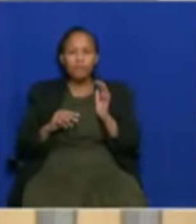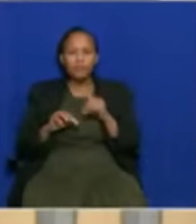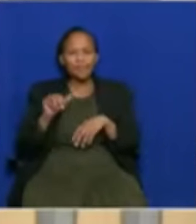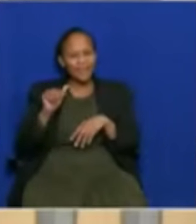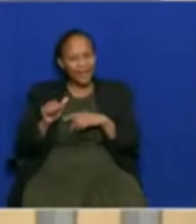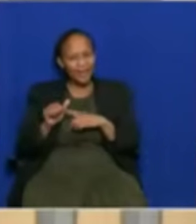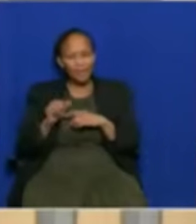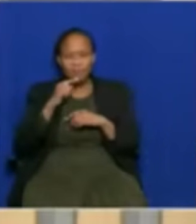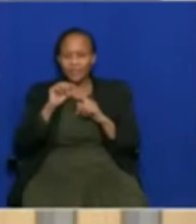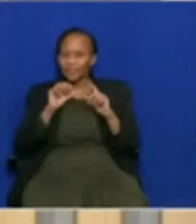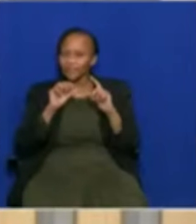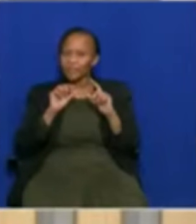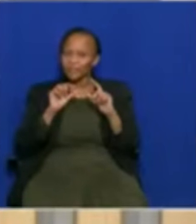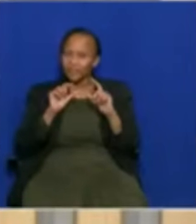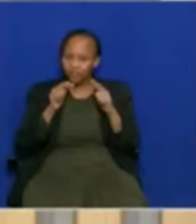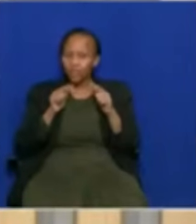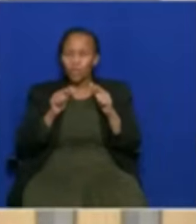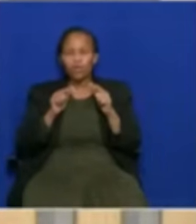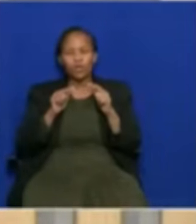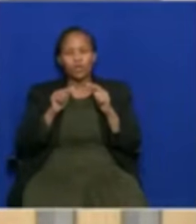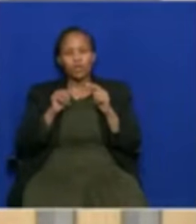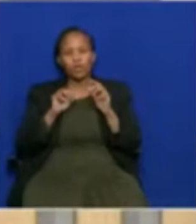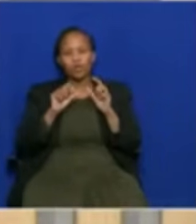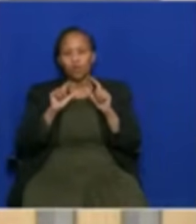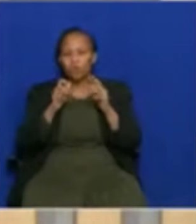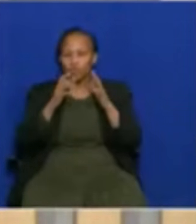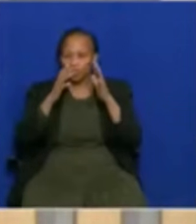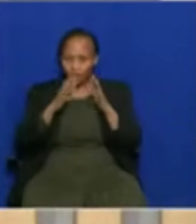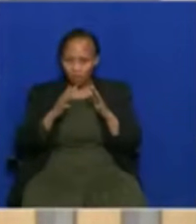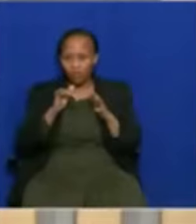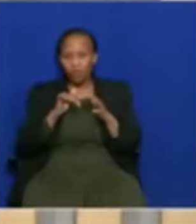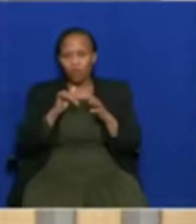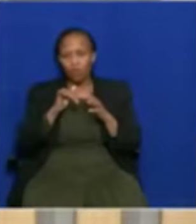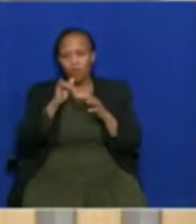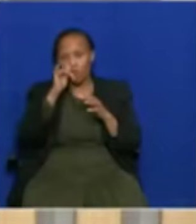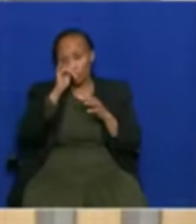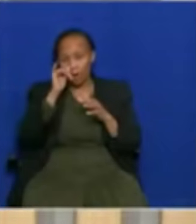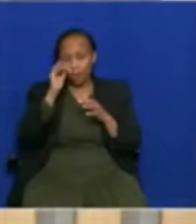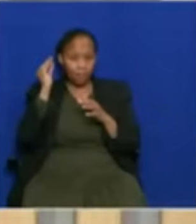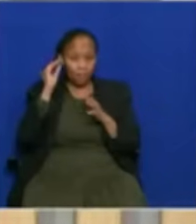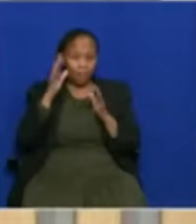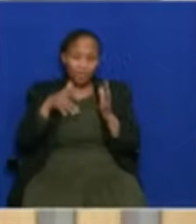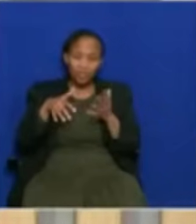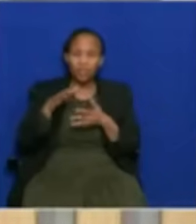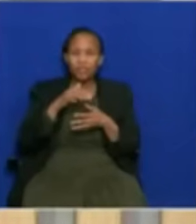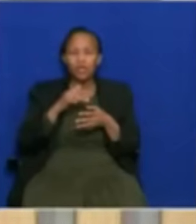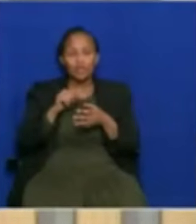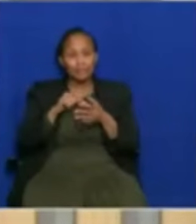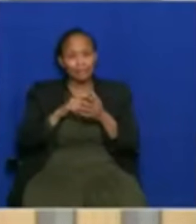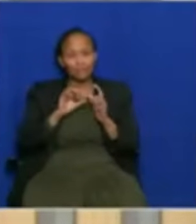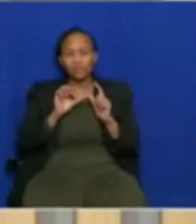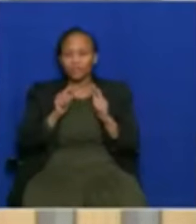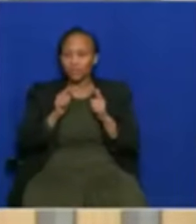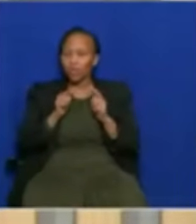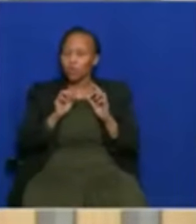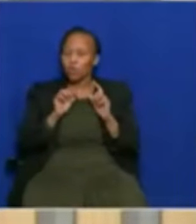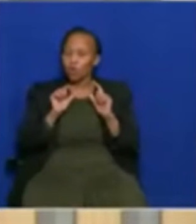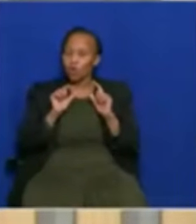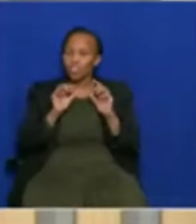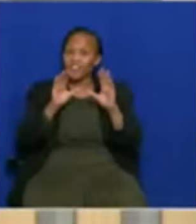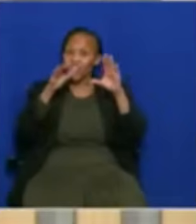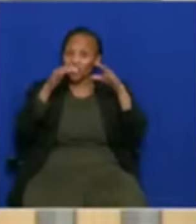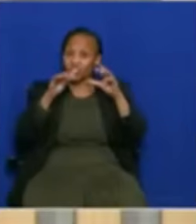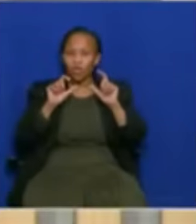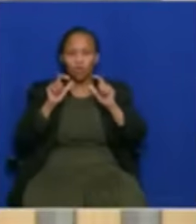Intelligence. So this letter is coming from the Divisional Commissioner, or addressed to the Divisional Commissioner Crime Intelligence. So it's saying to you,